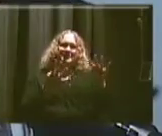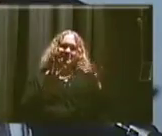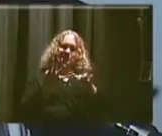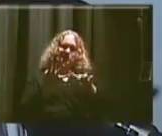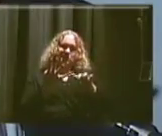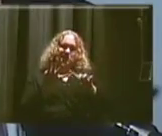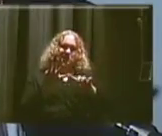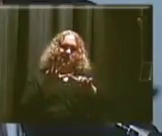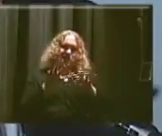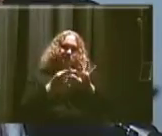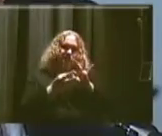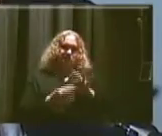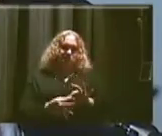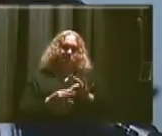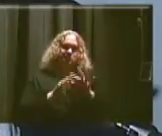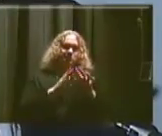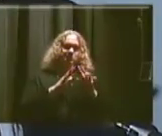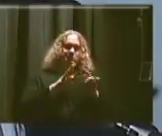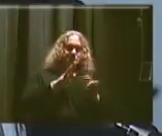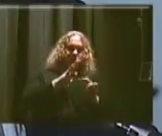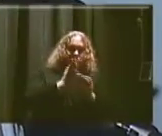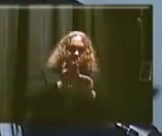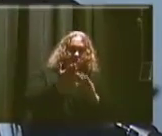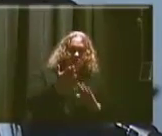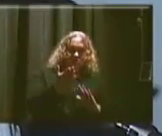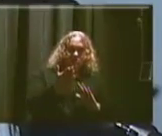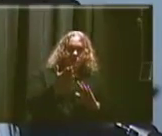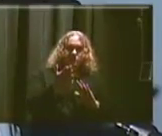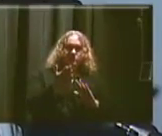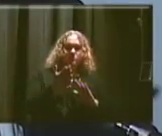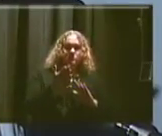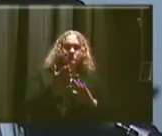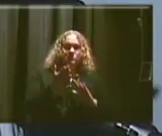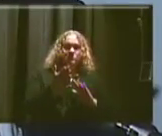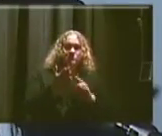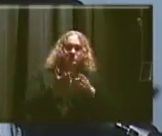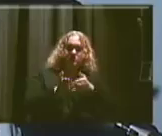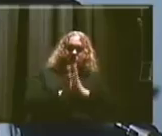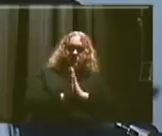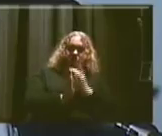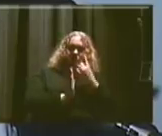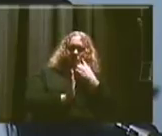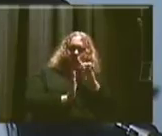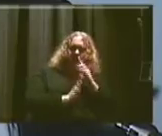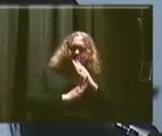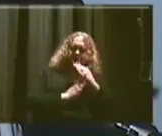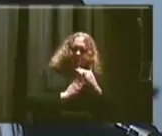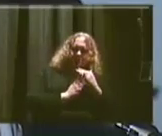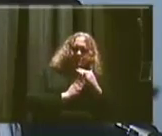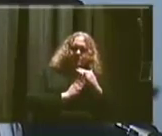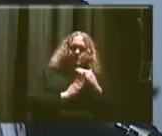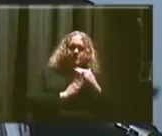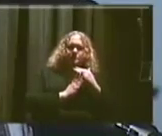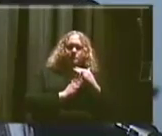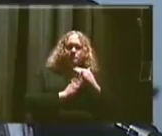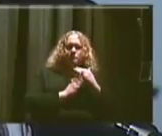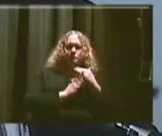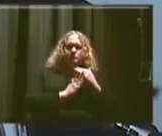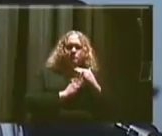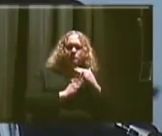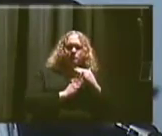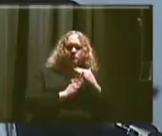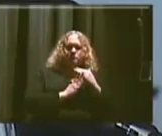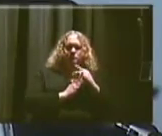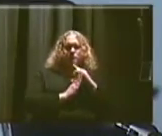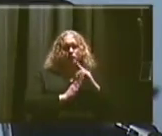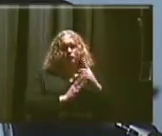with kindergarten students, in which they are asking for like some relief around, quote, the like